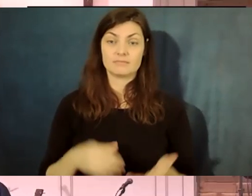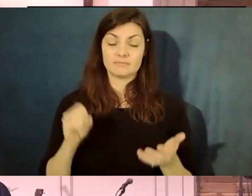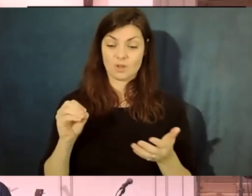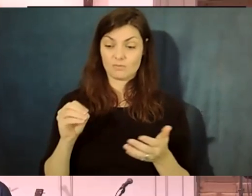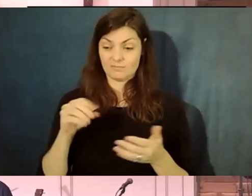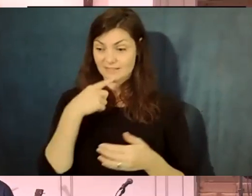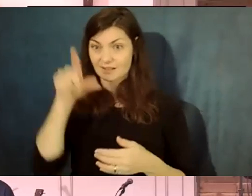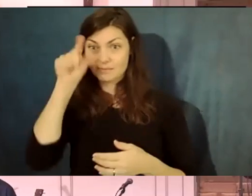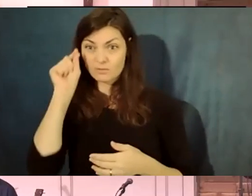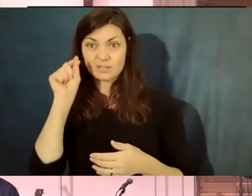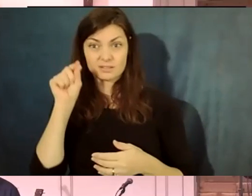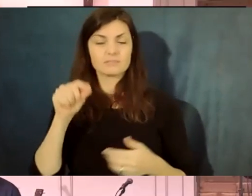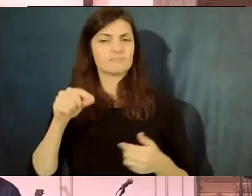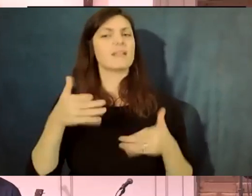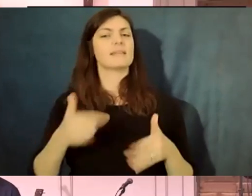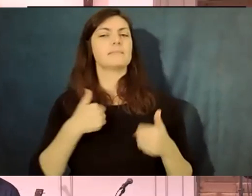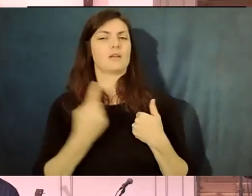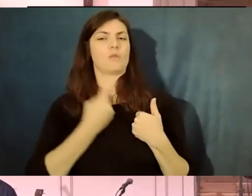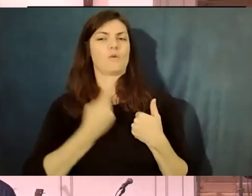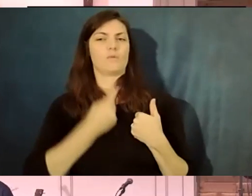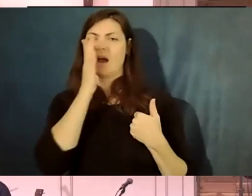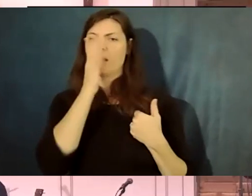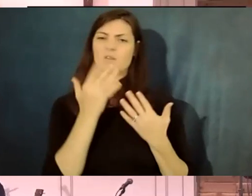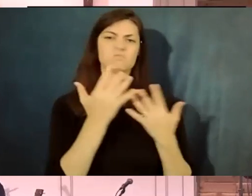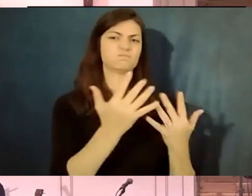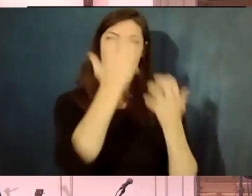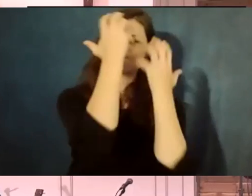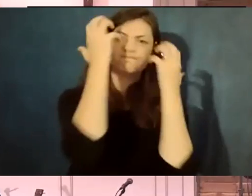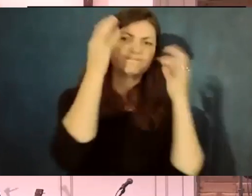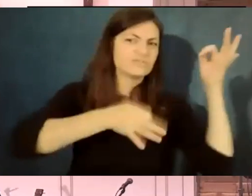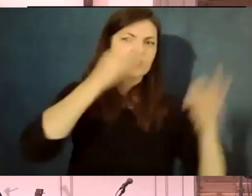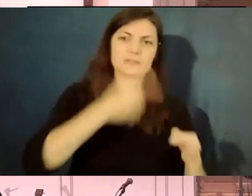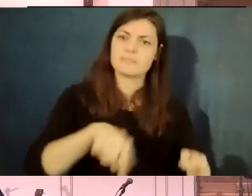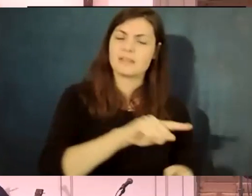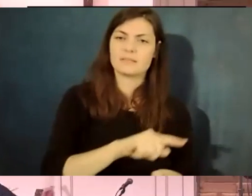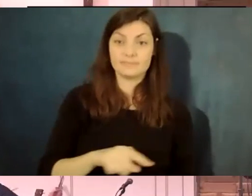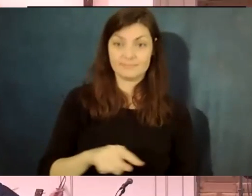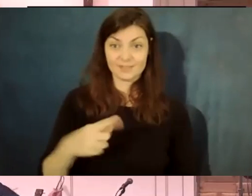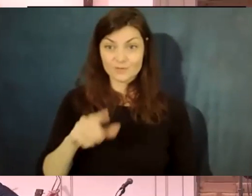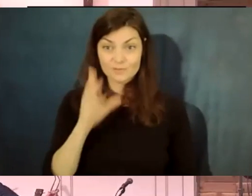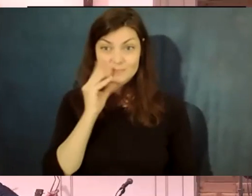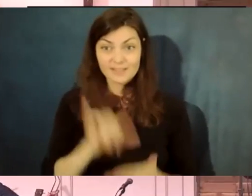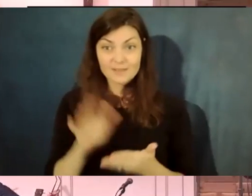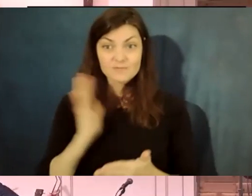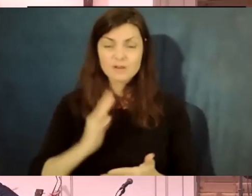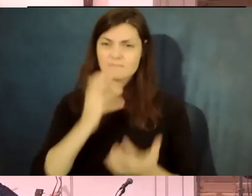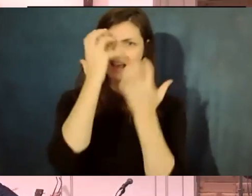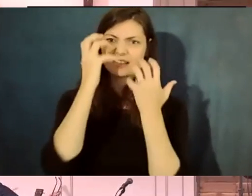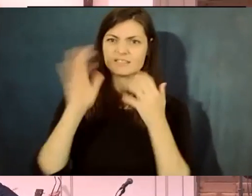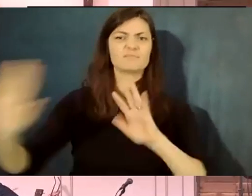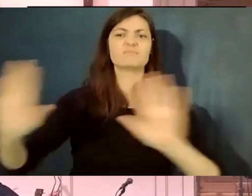that I may consume them, and I will make of you a great nation." Have you ever been so mad you just told people, "Get away from you"? Is that